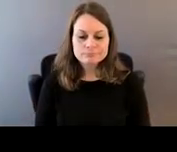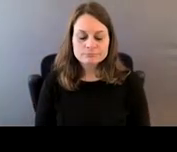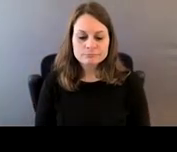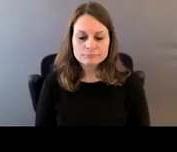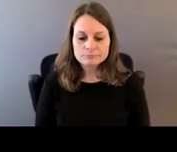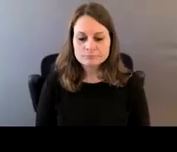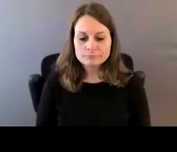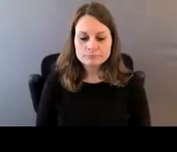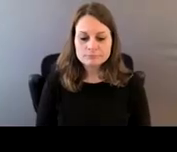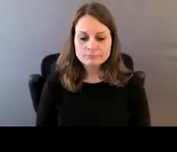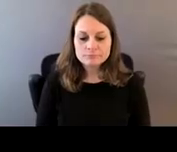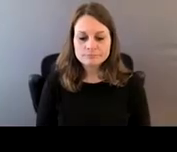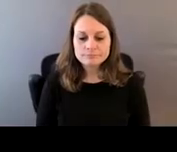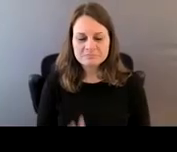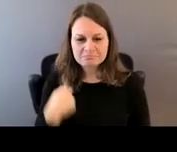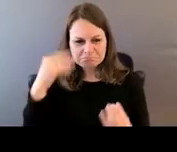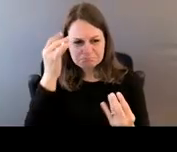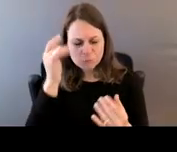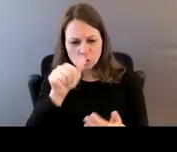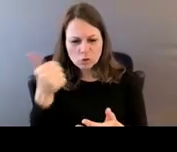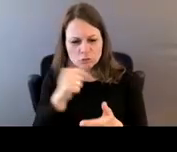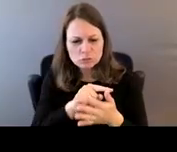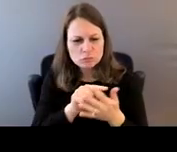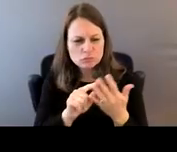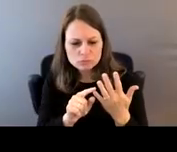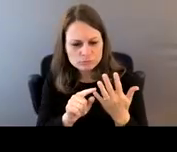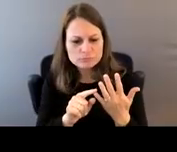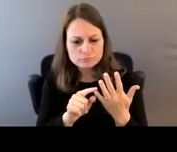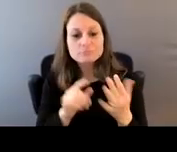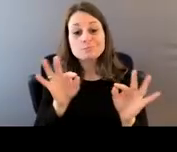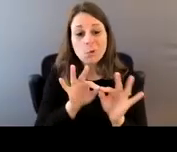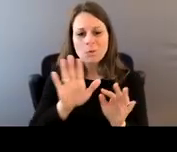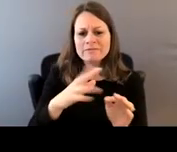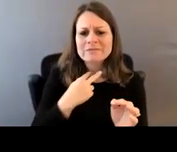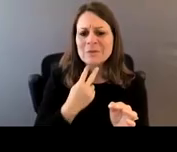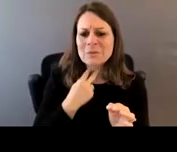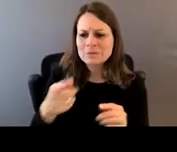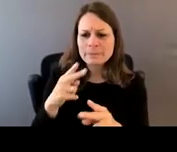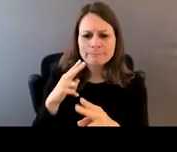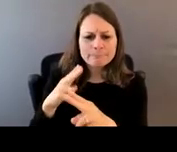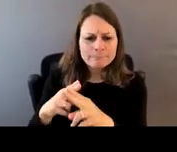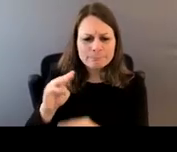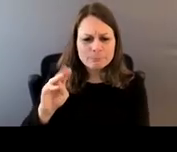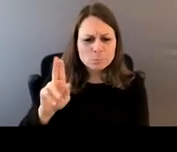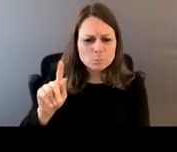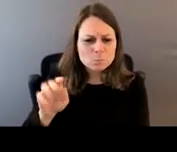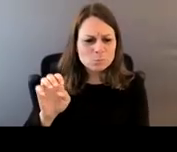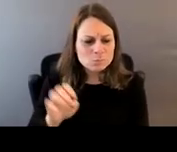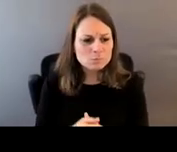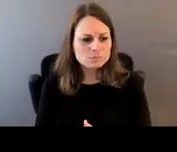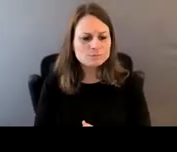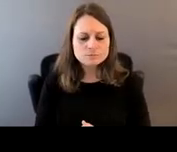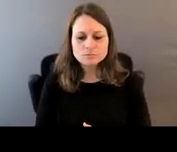that is everything. Remember to keep your mics muted. And I think that is everything. If I forgot anything, Sharon?